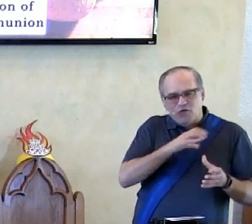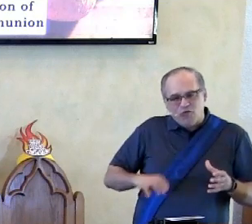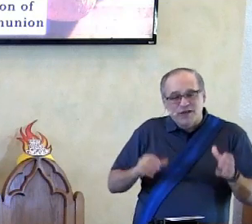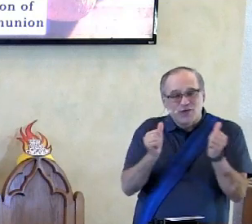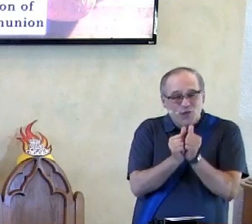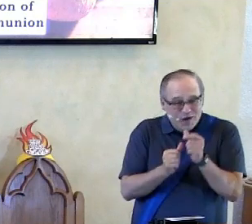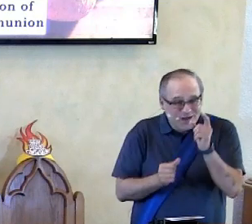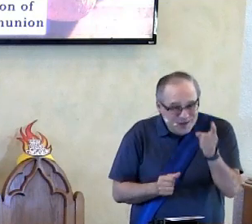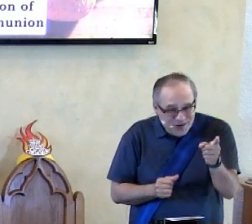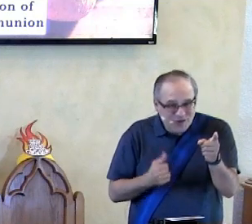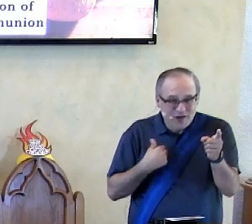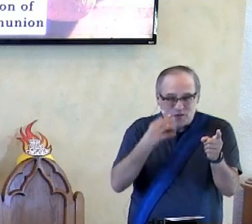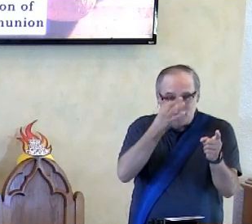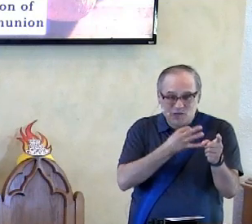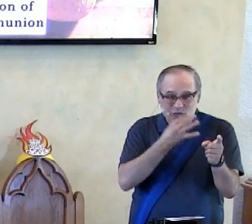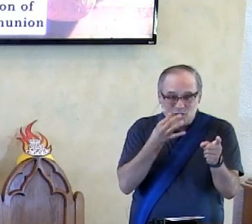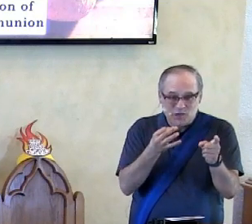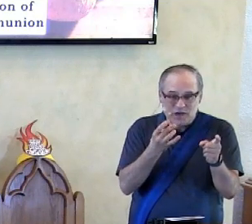all commune together.